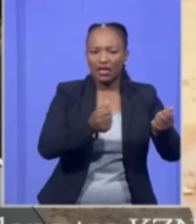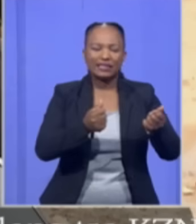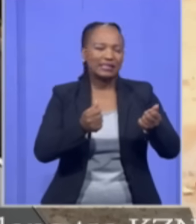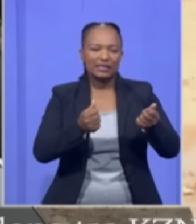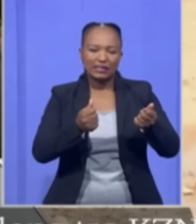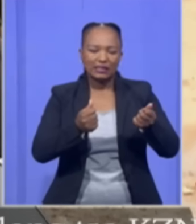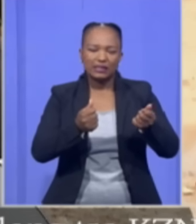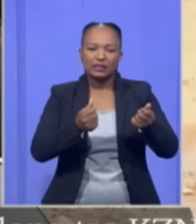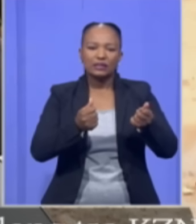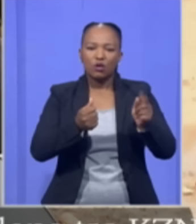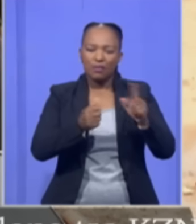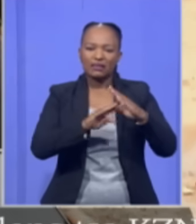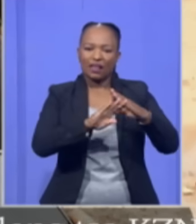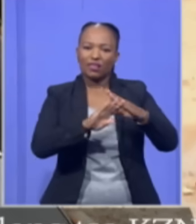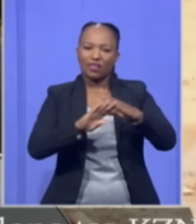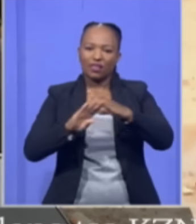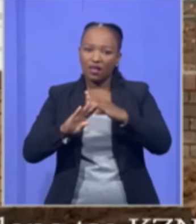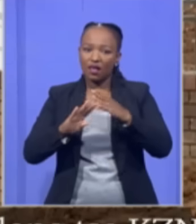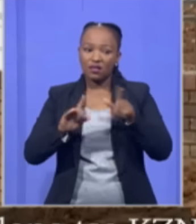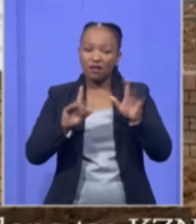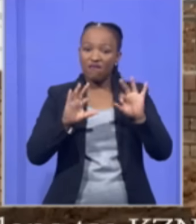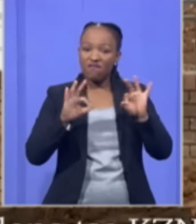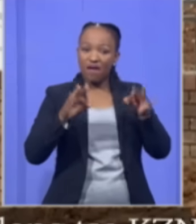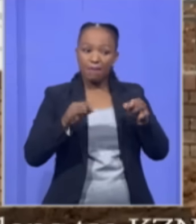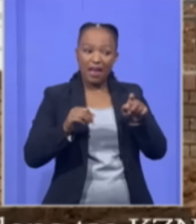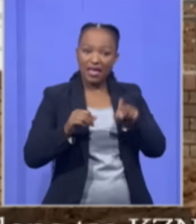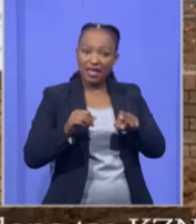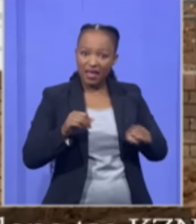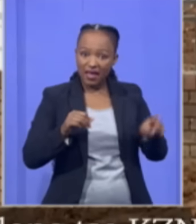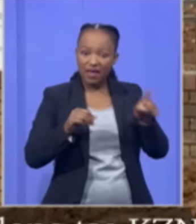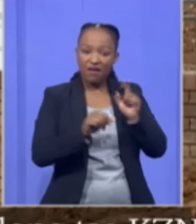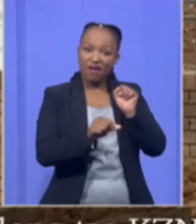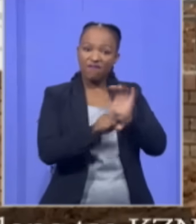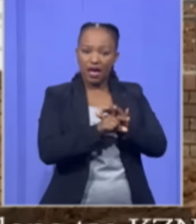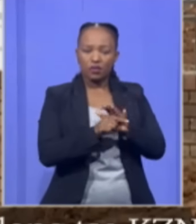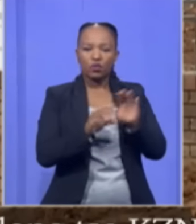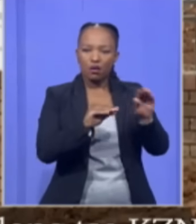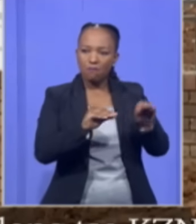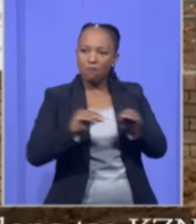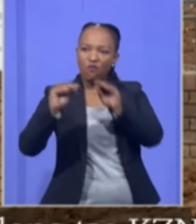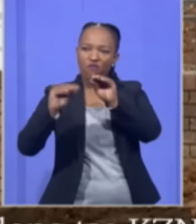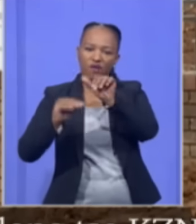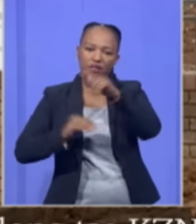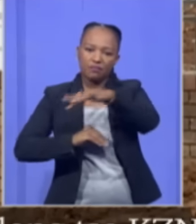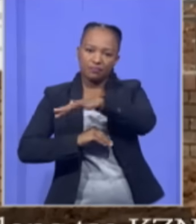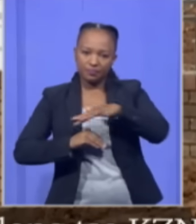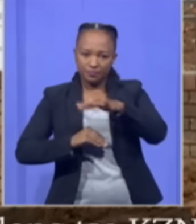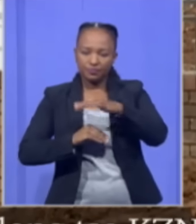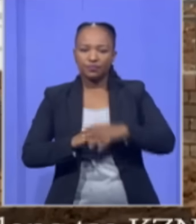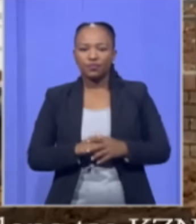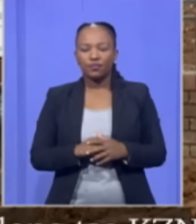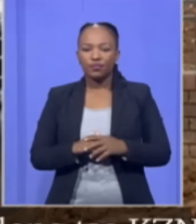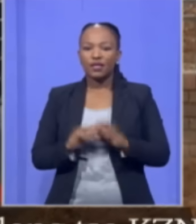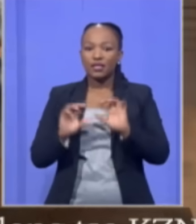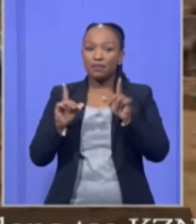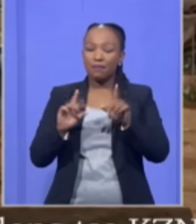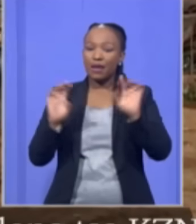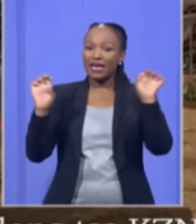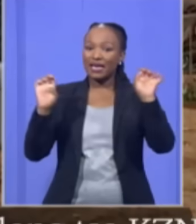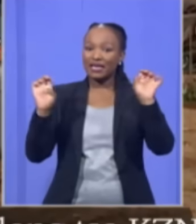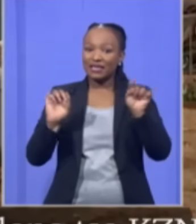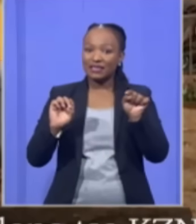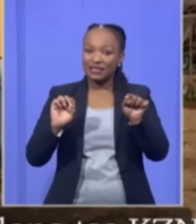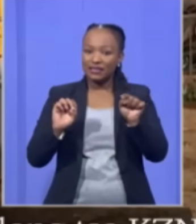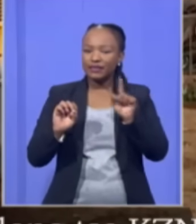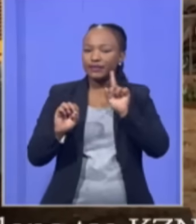plans, to relocate some of the families, especially those that have been affected. Athe lefapha la taolo ya dikoduwa le ntse le lekola boleng